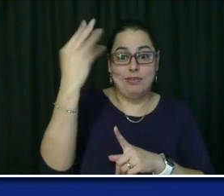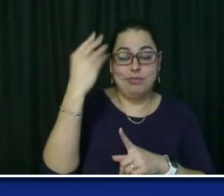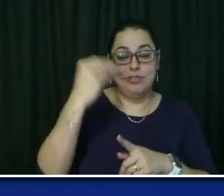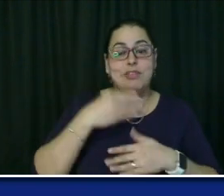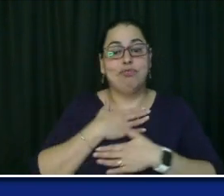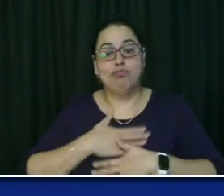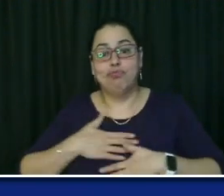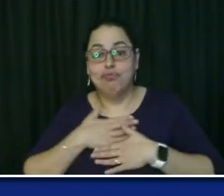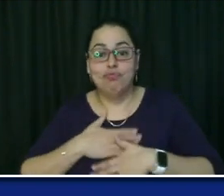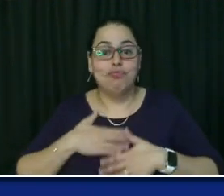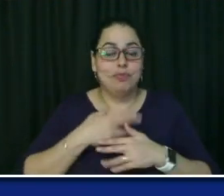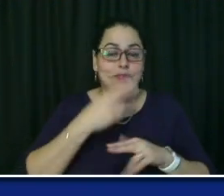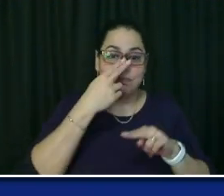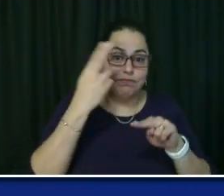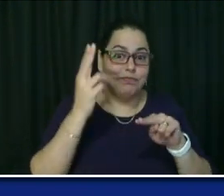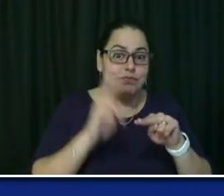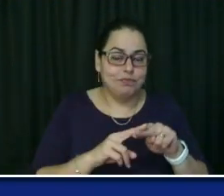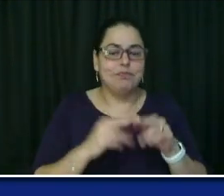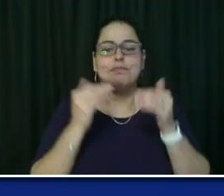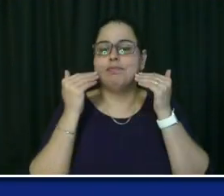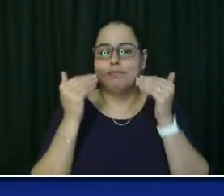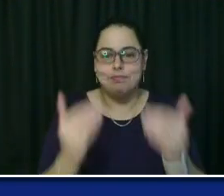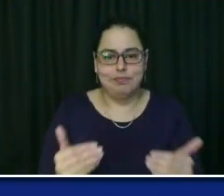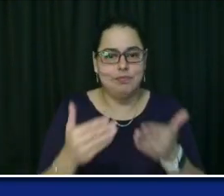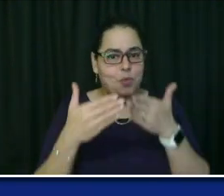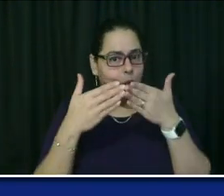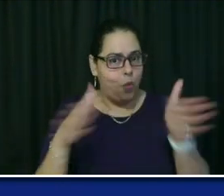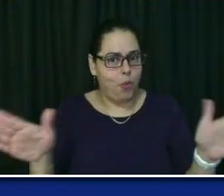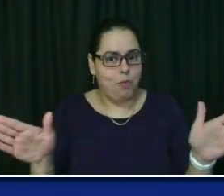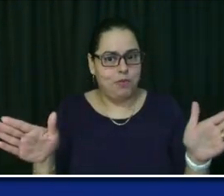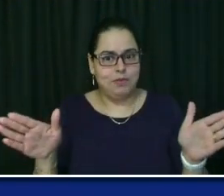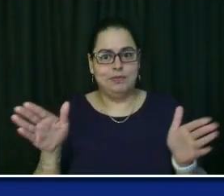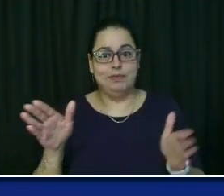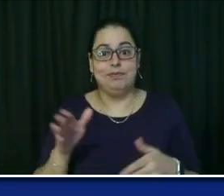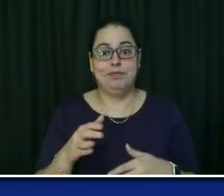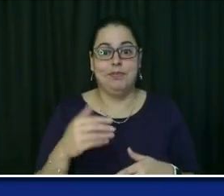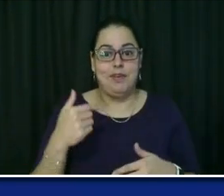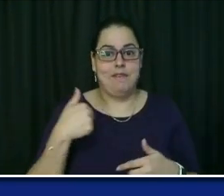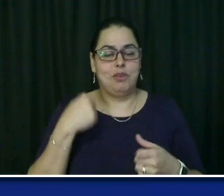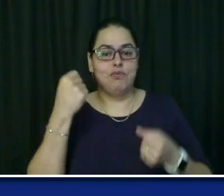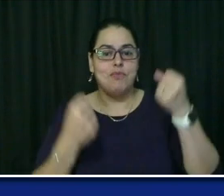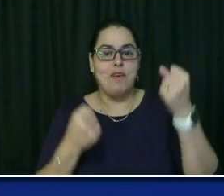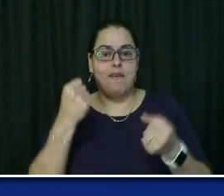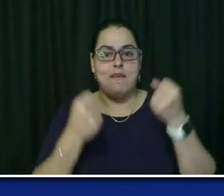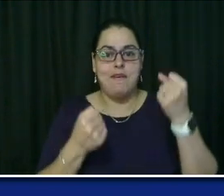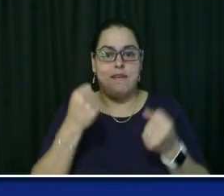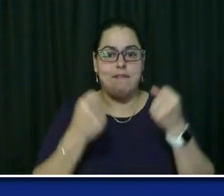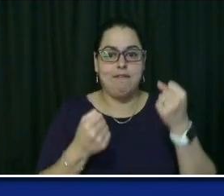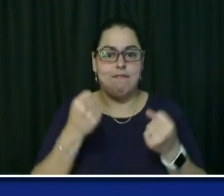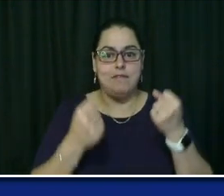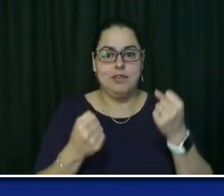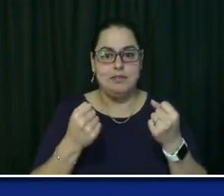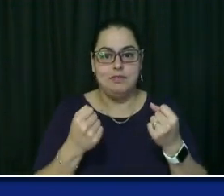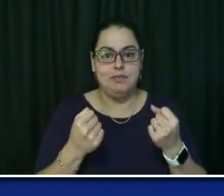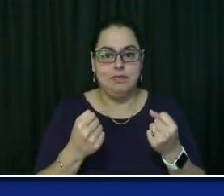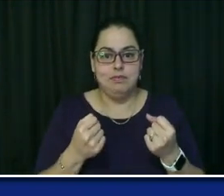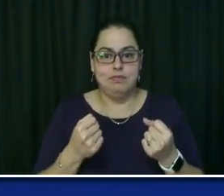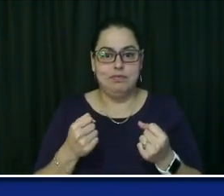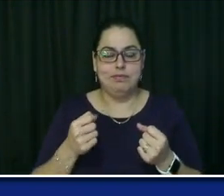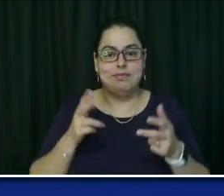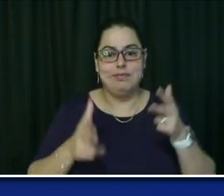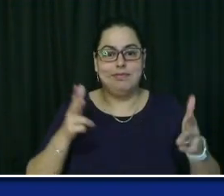drive-in movies to give the residents something safe to do, but all our big events we had to cancel. Now it is on to opening of the